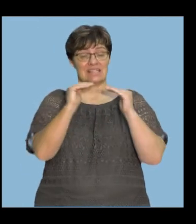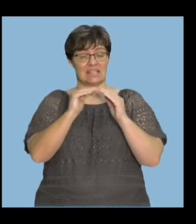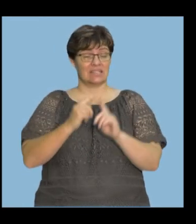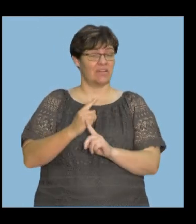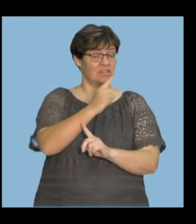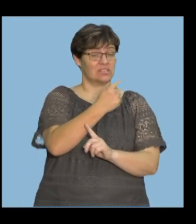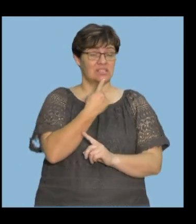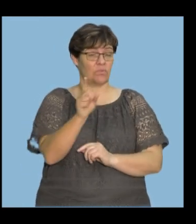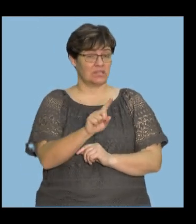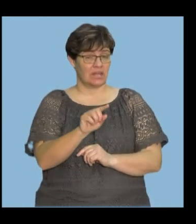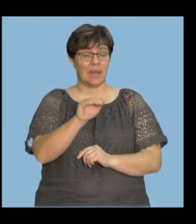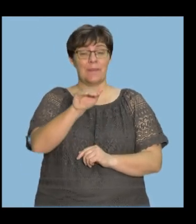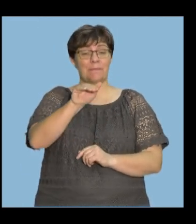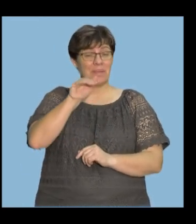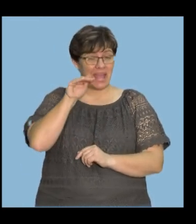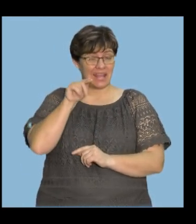that the bank